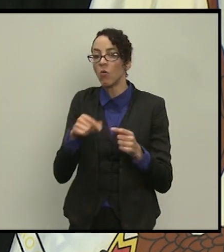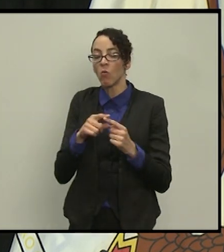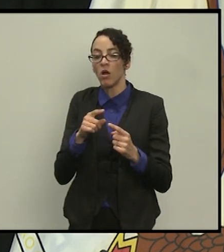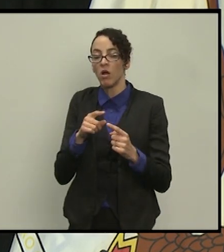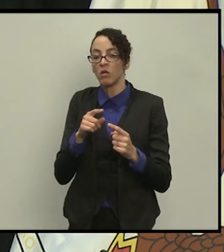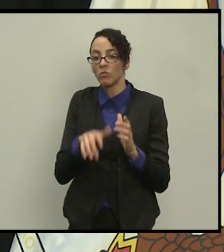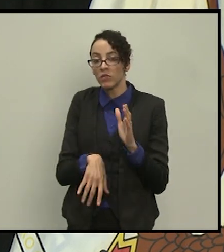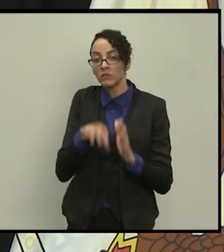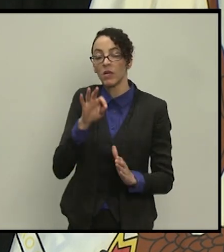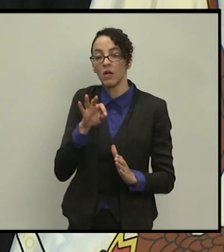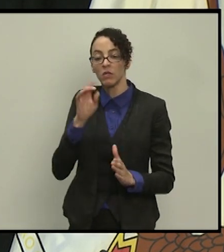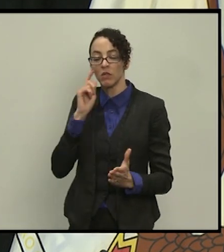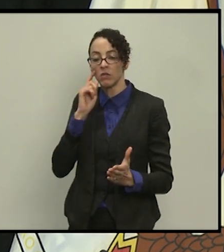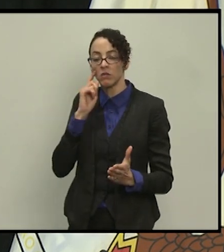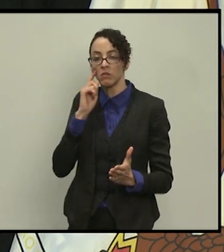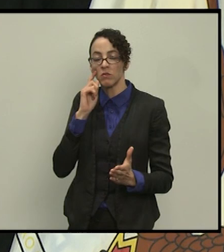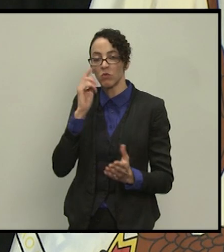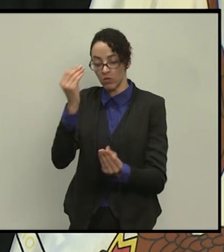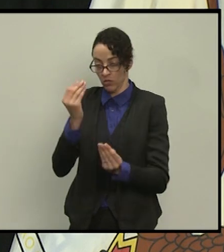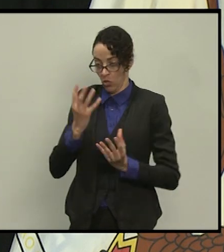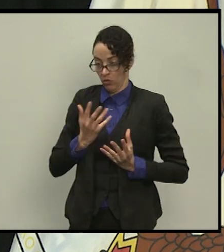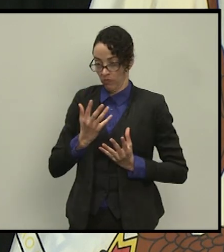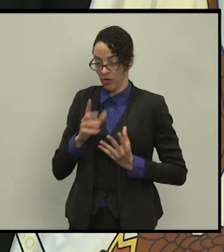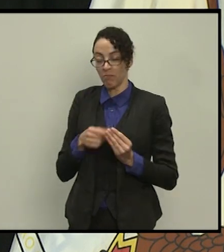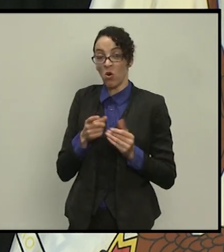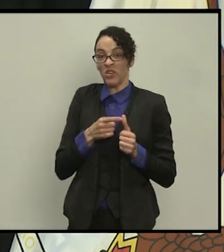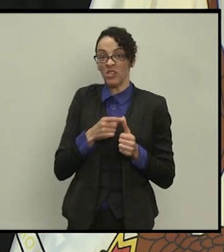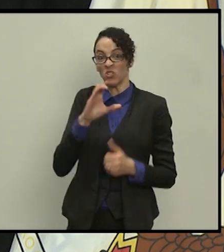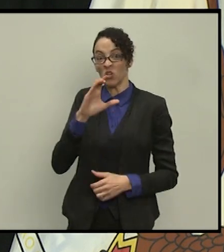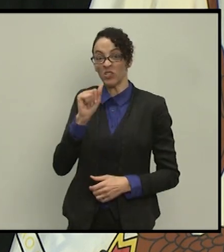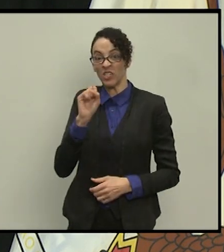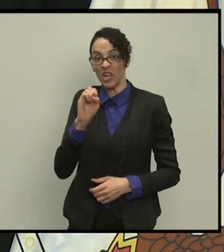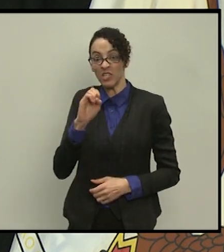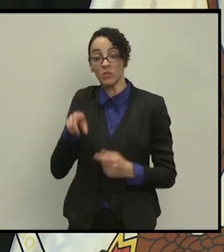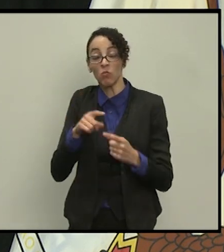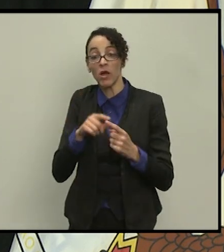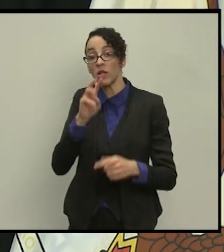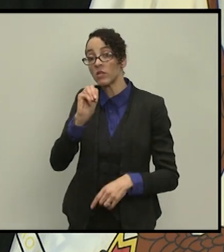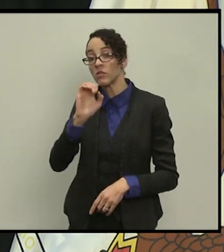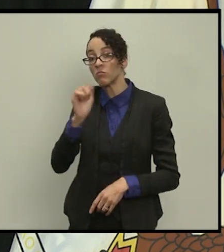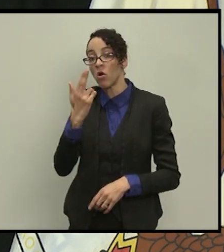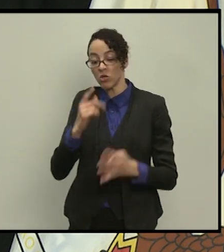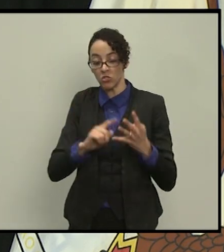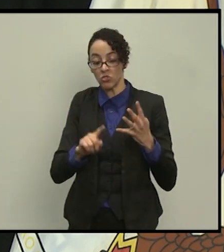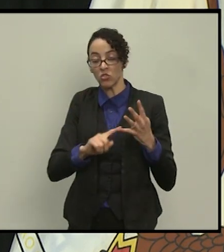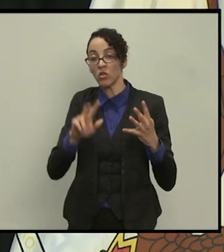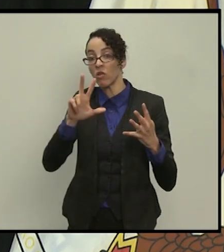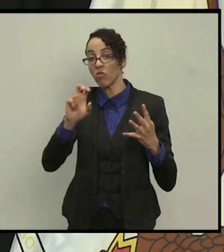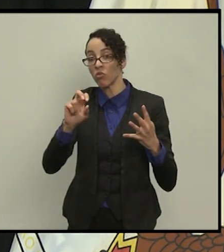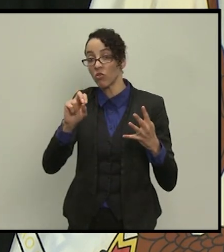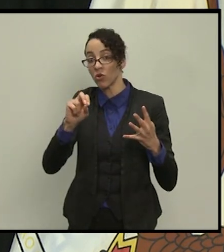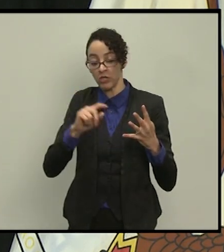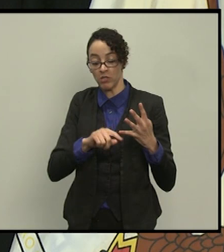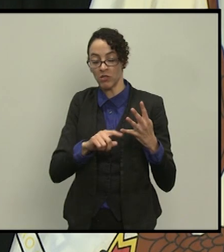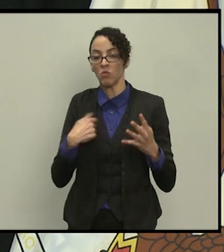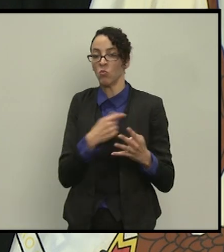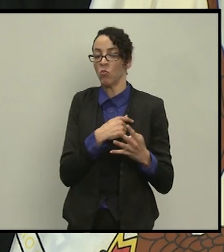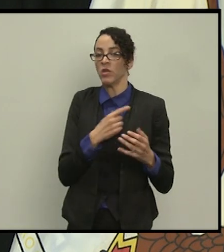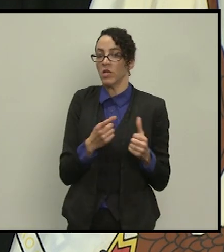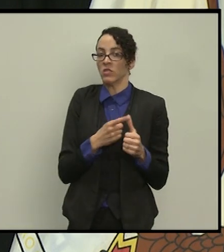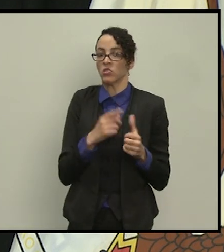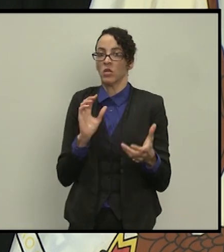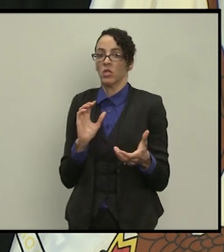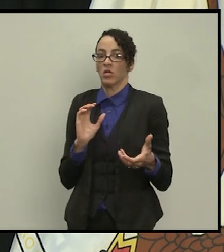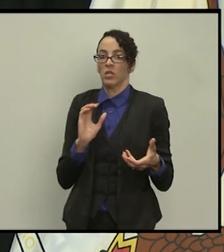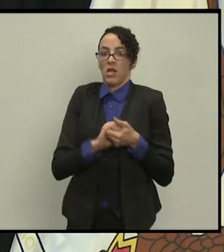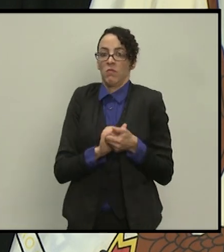initial cases on March 30th, we immediately started collaborating with the facility and with the state in